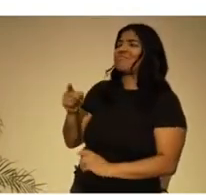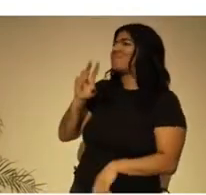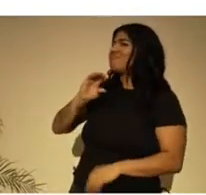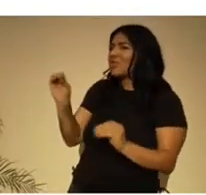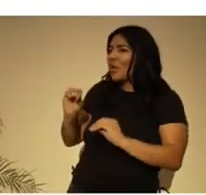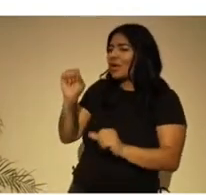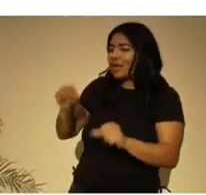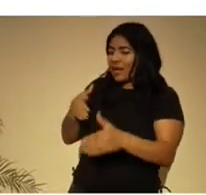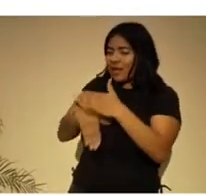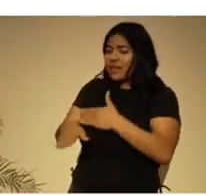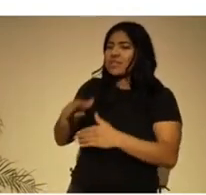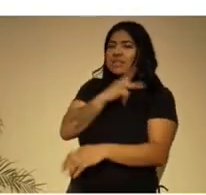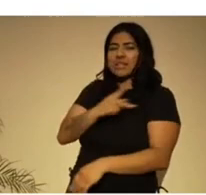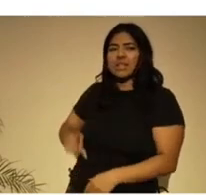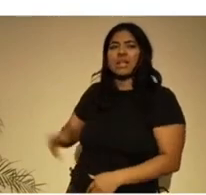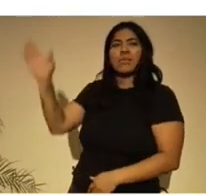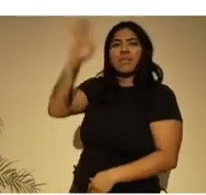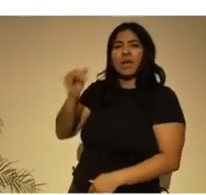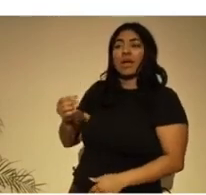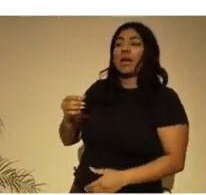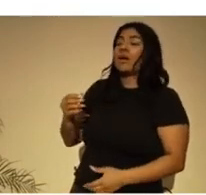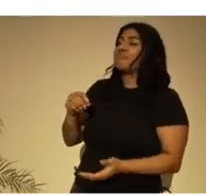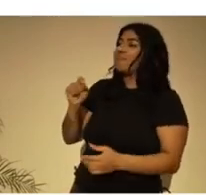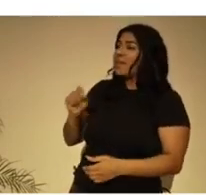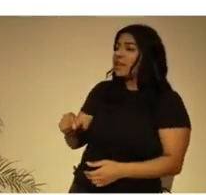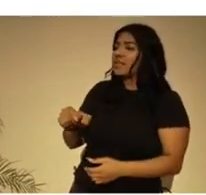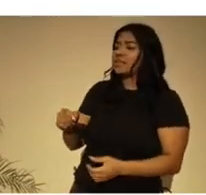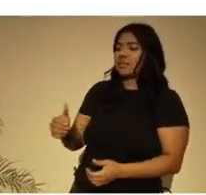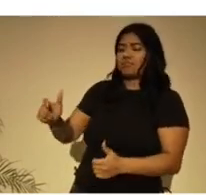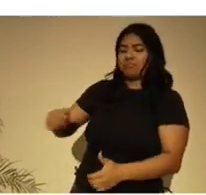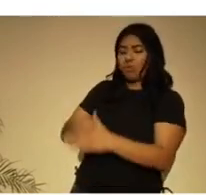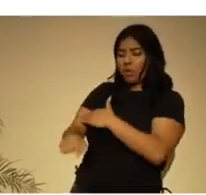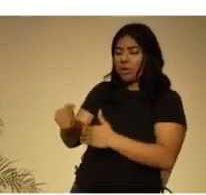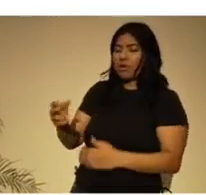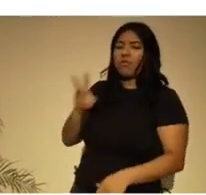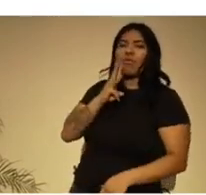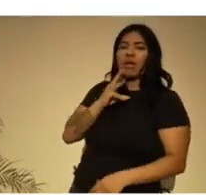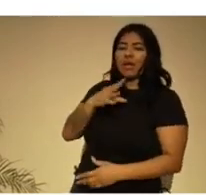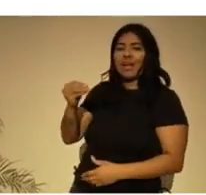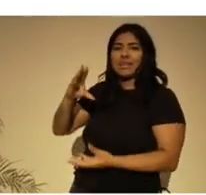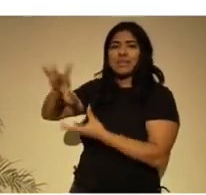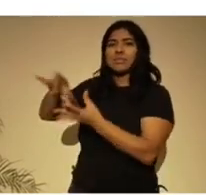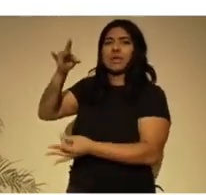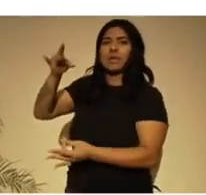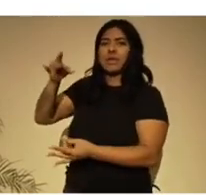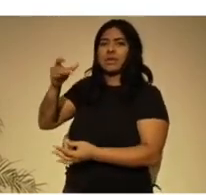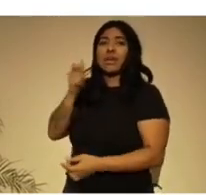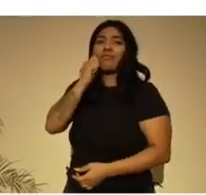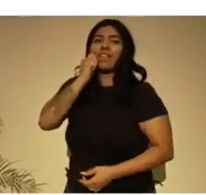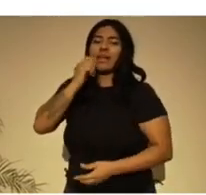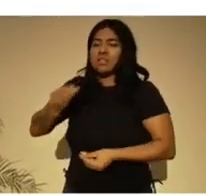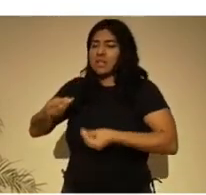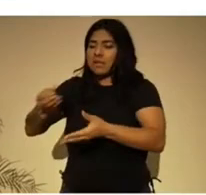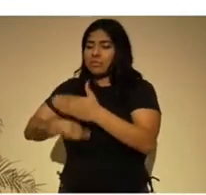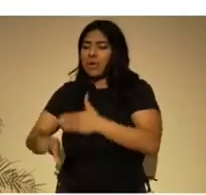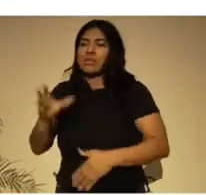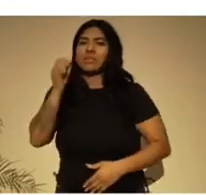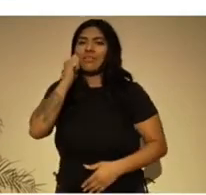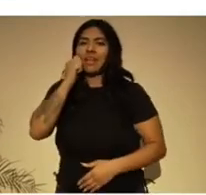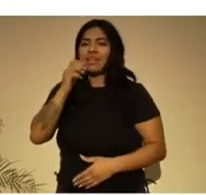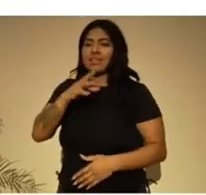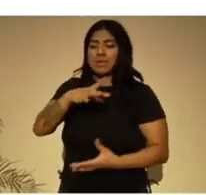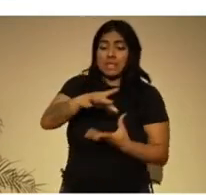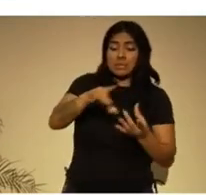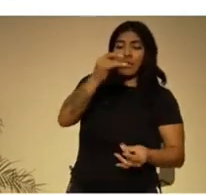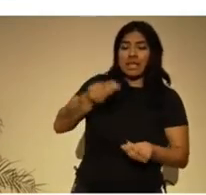the kingdom of God unless they are born of water and of the Spirit. Flesh gives birth to flesh, but the Spirit gives birth to